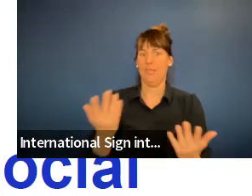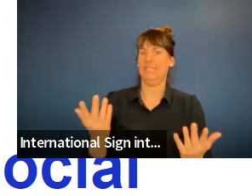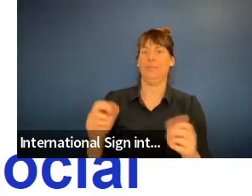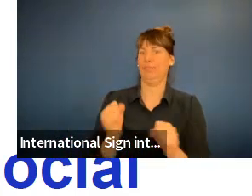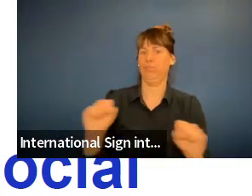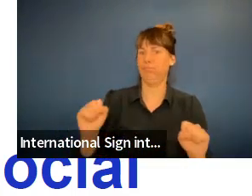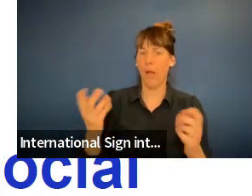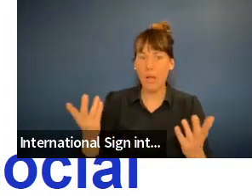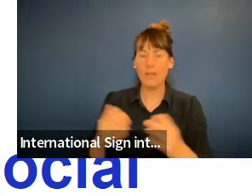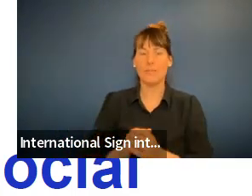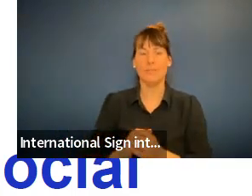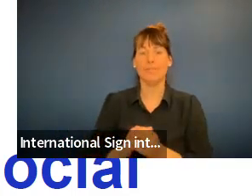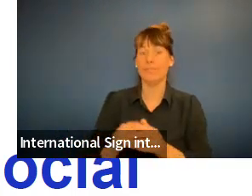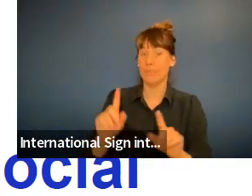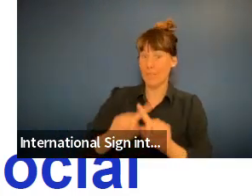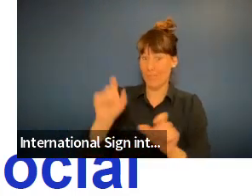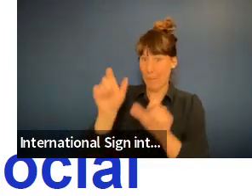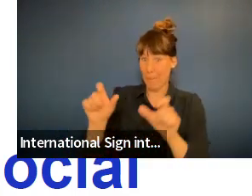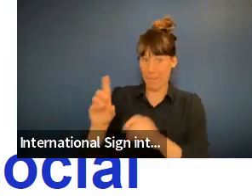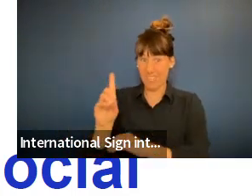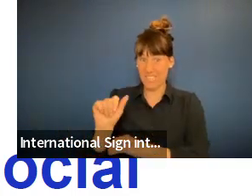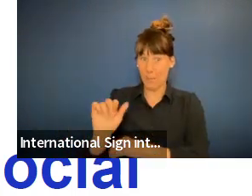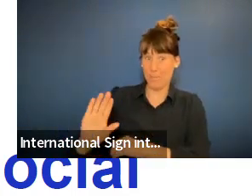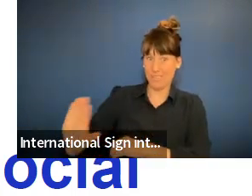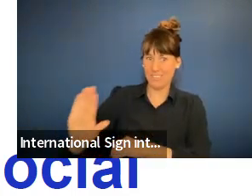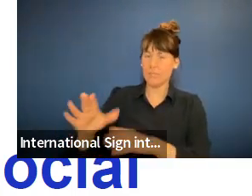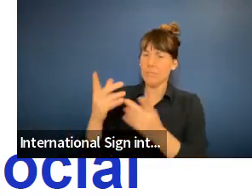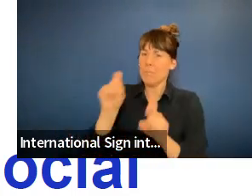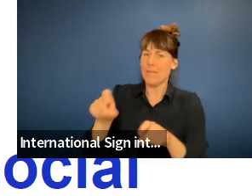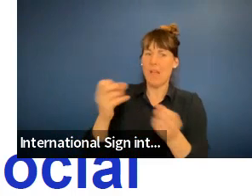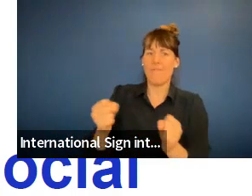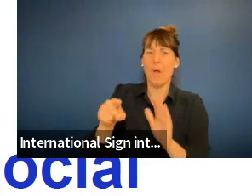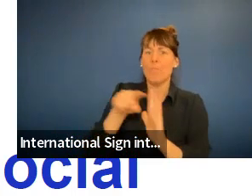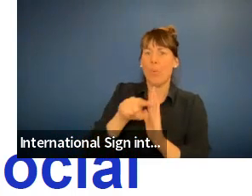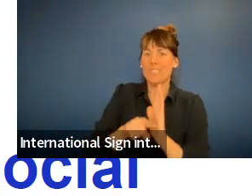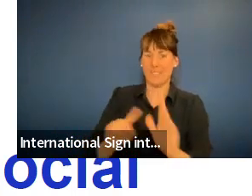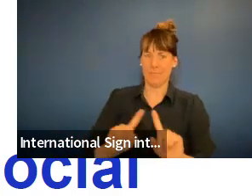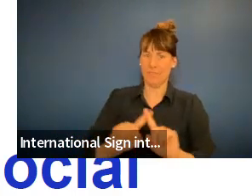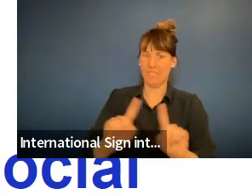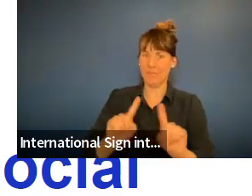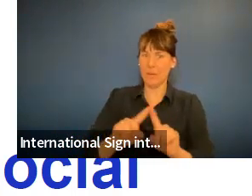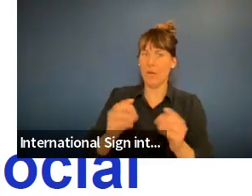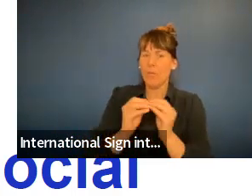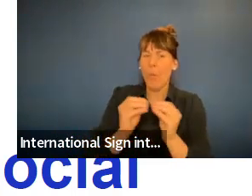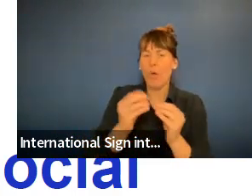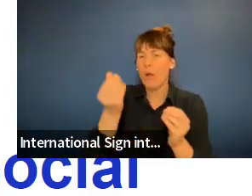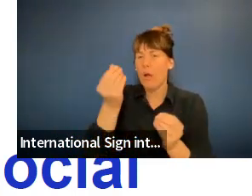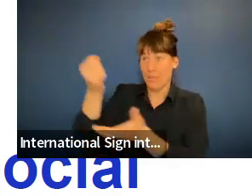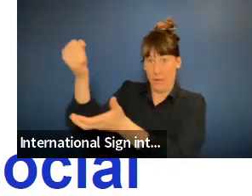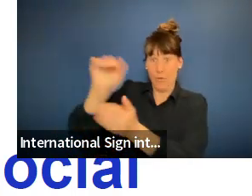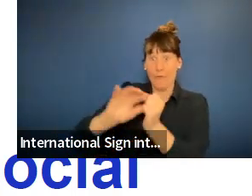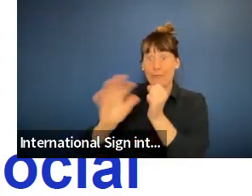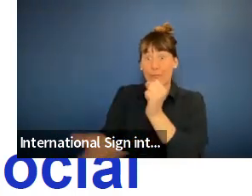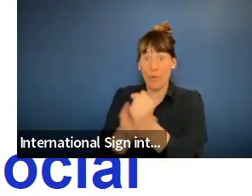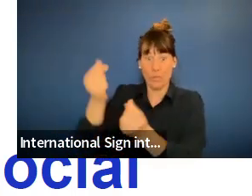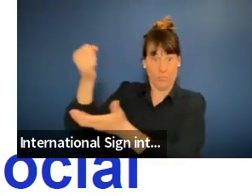So social health insurance has typically been tied to formal sector employment, but we know people with